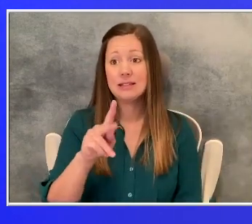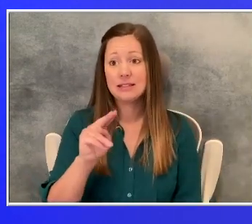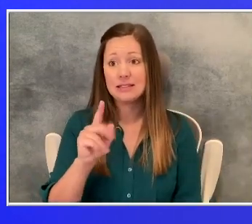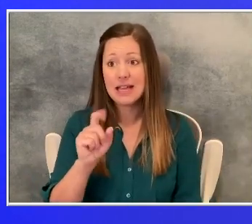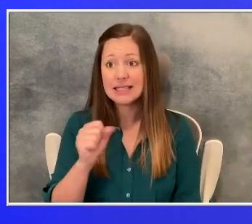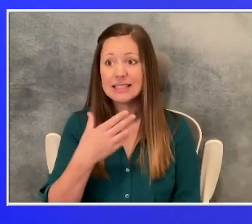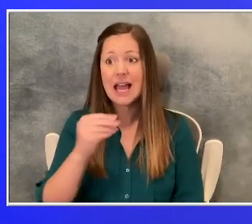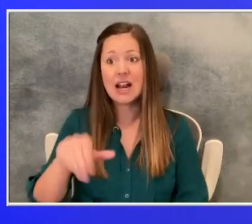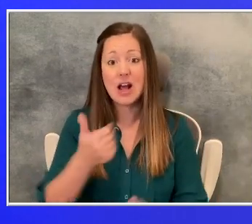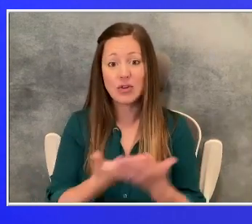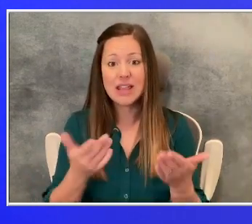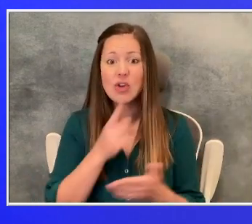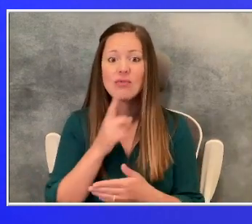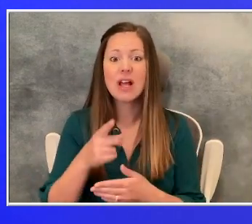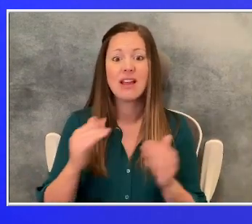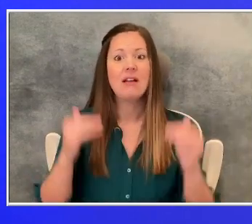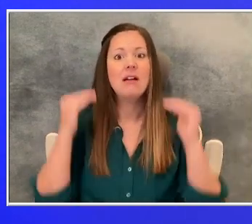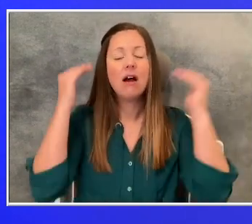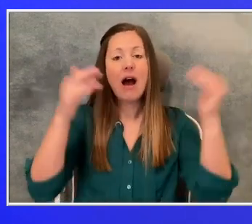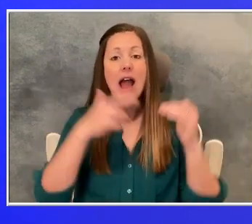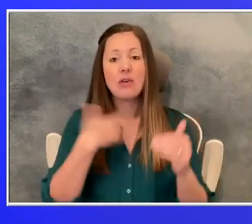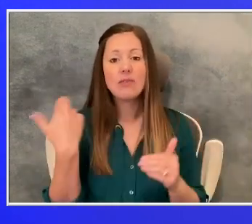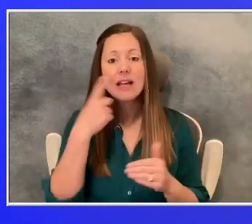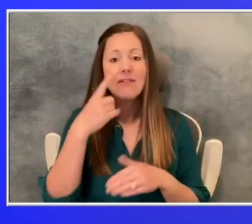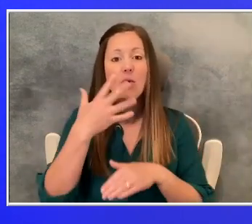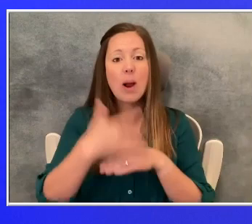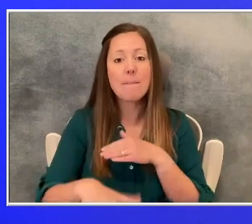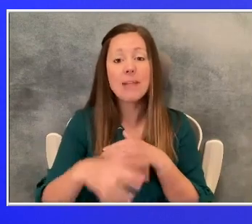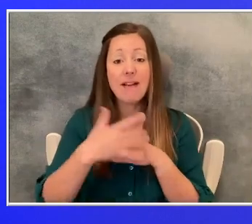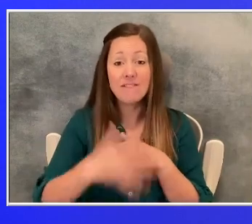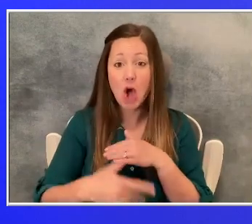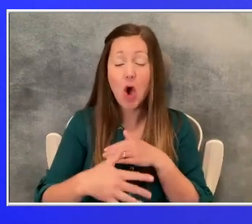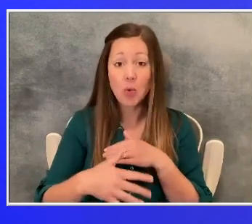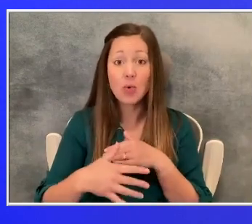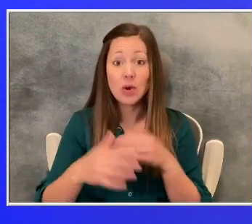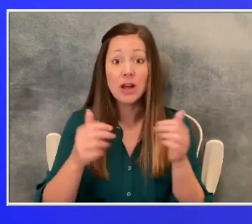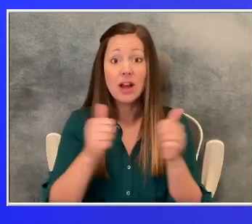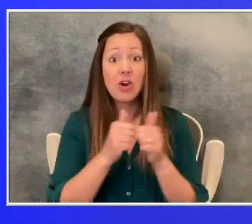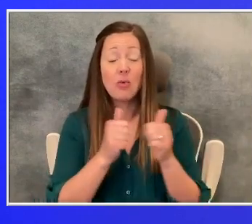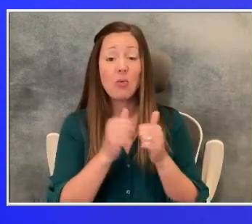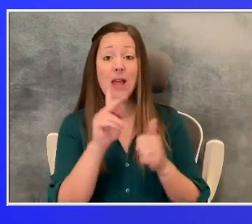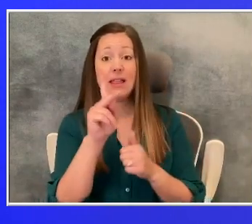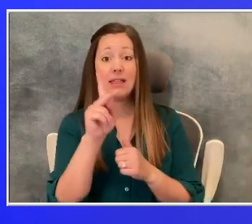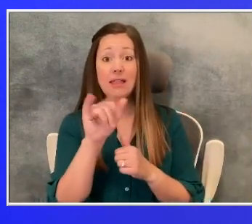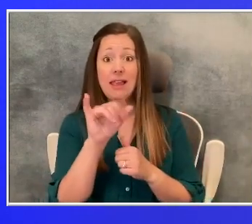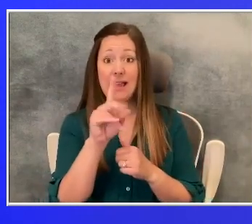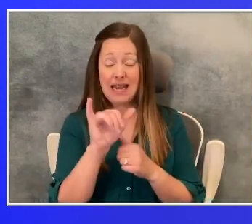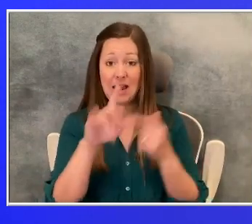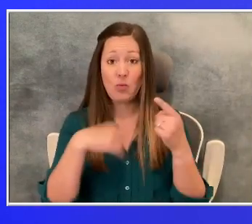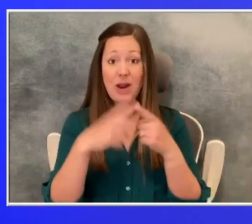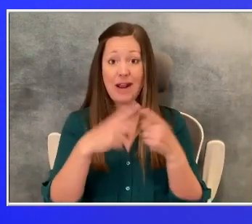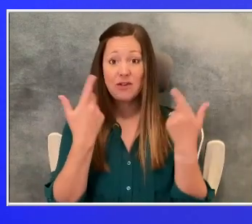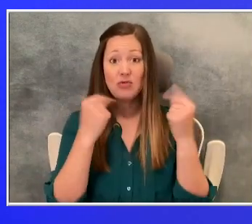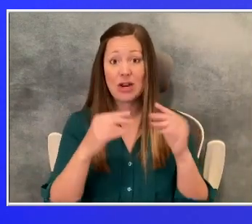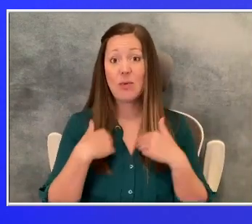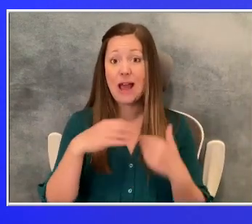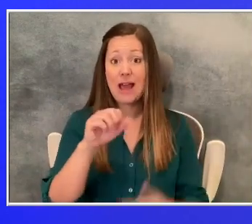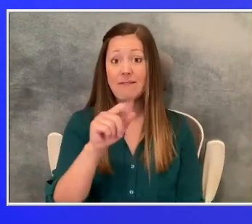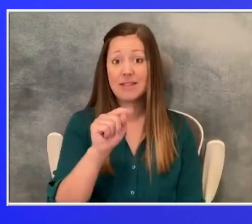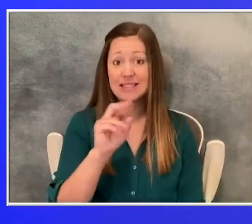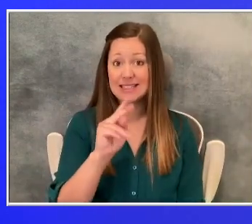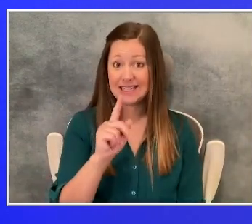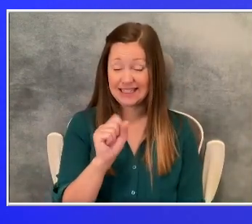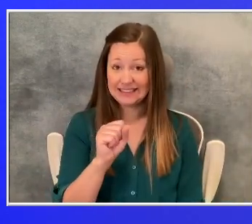there's a high risk of knocking out blood flow to the kidney arteries when you're trying to put stents up to the level of the kidney arteries. And so there have been description